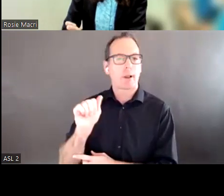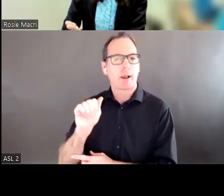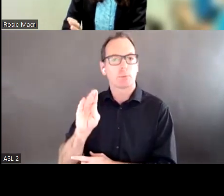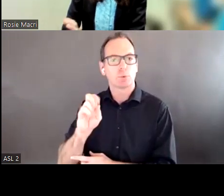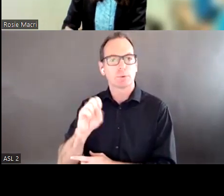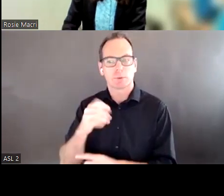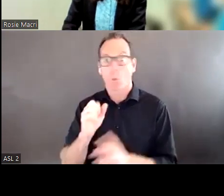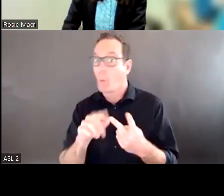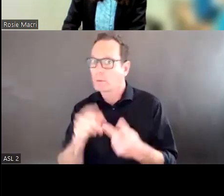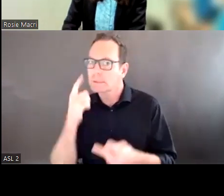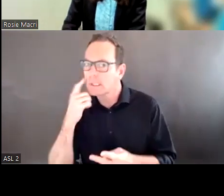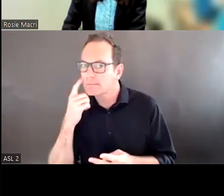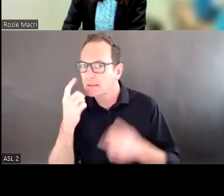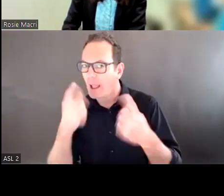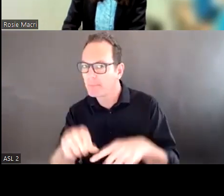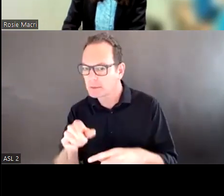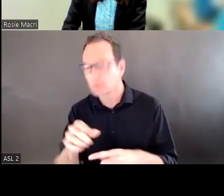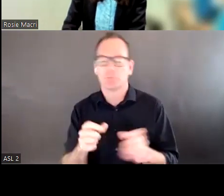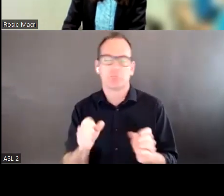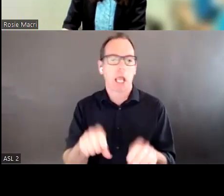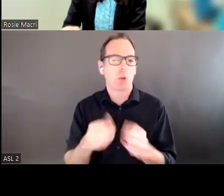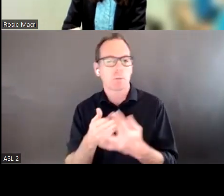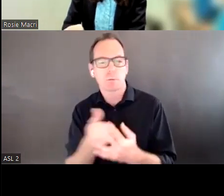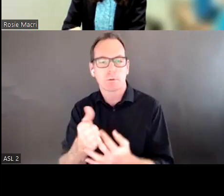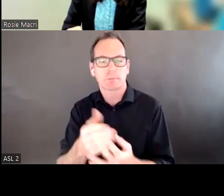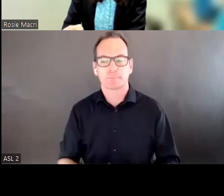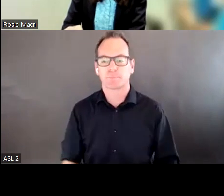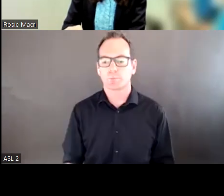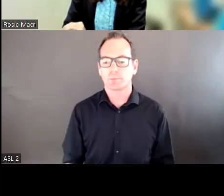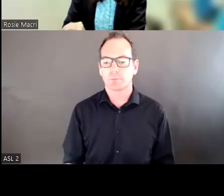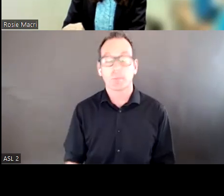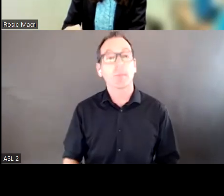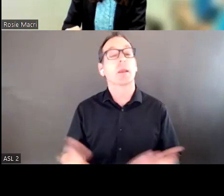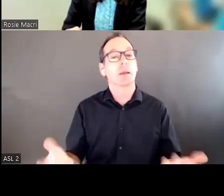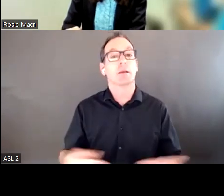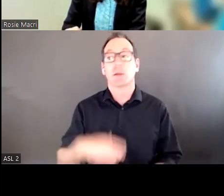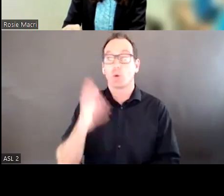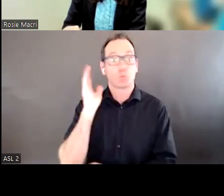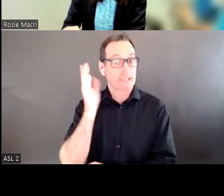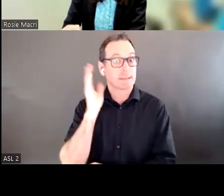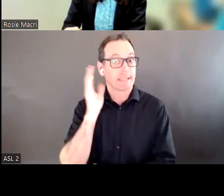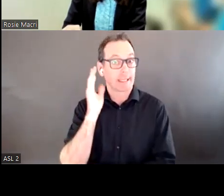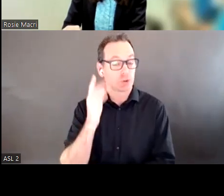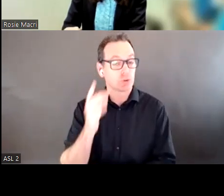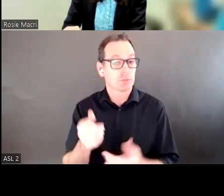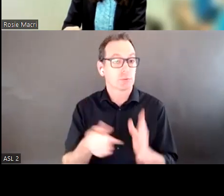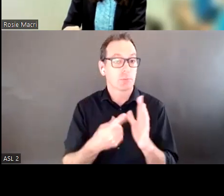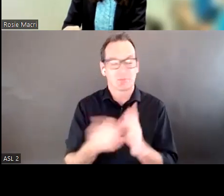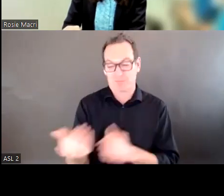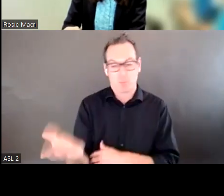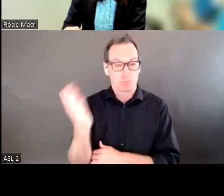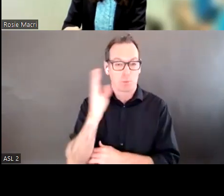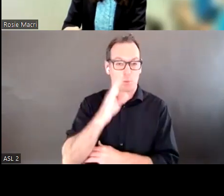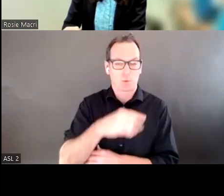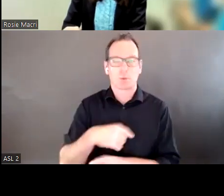So as we've heard in some of the presentations today, there are some instances that are quite clear of whether or not to report